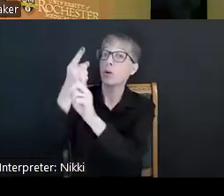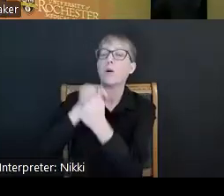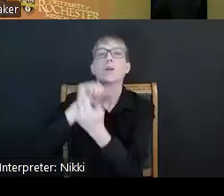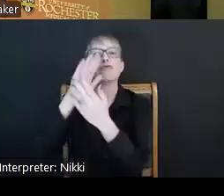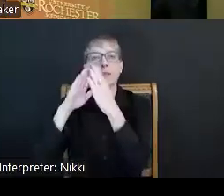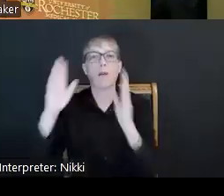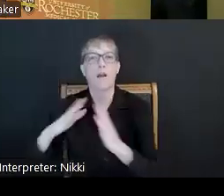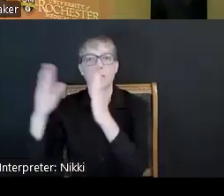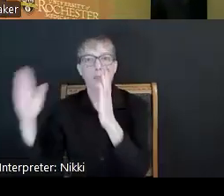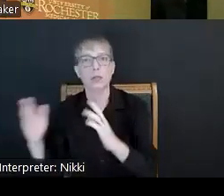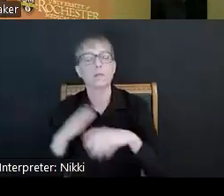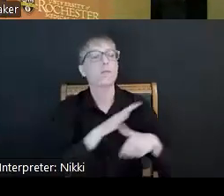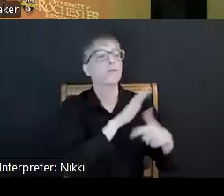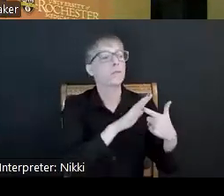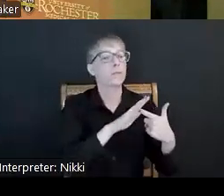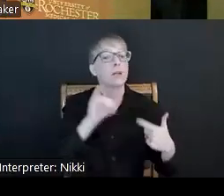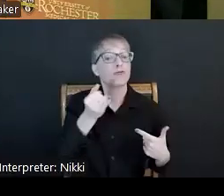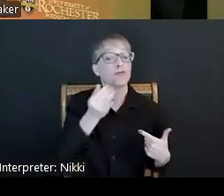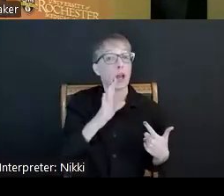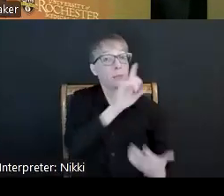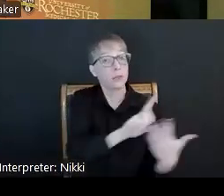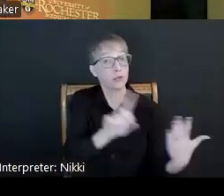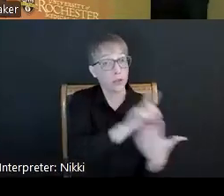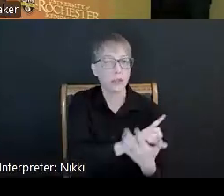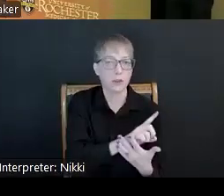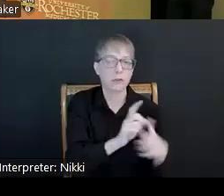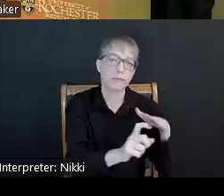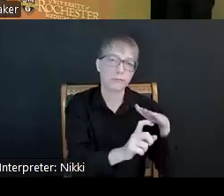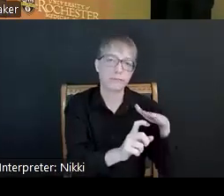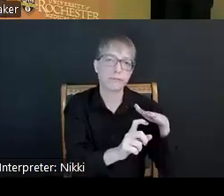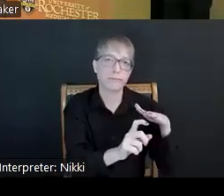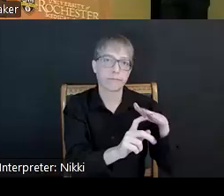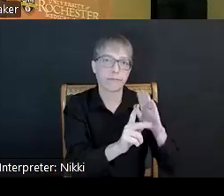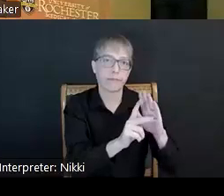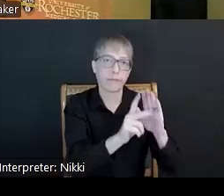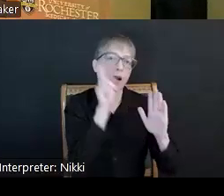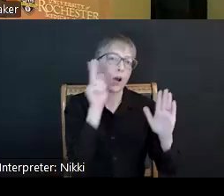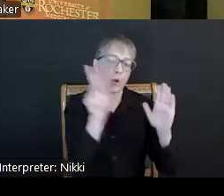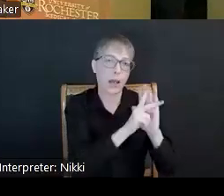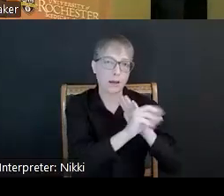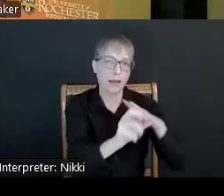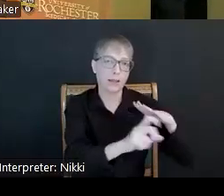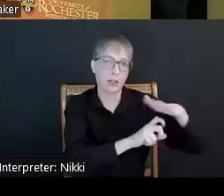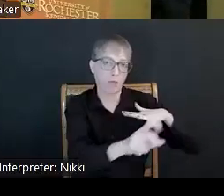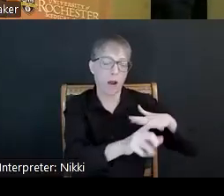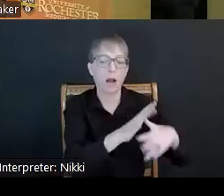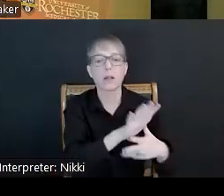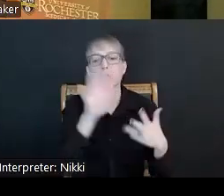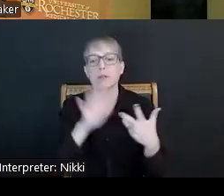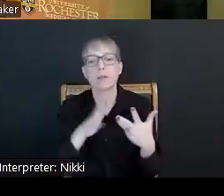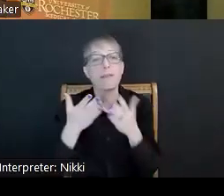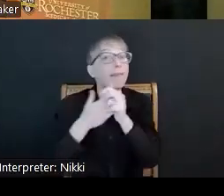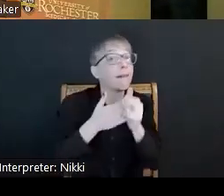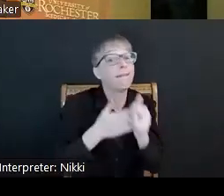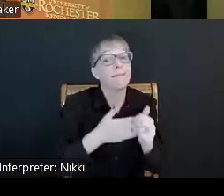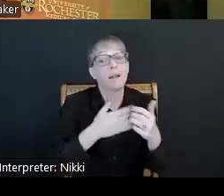address job discrimination at Xerox and Kodak, and they took over Kodak's shareholders meetings. They led songs, protests, march.